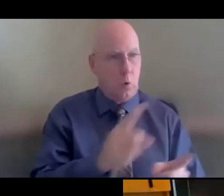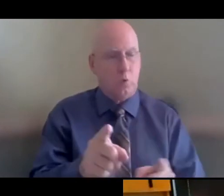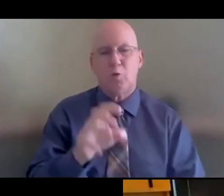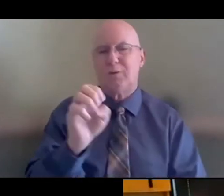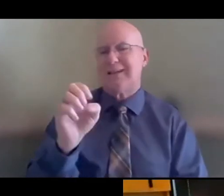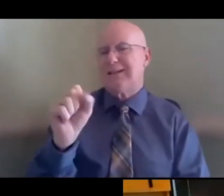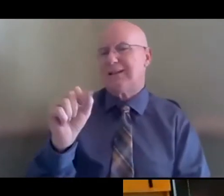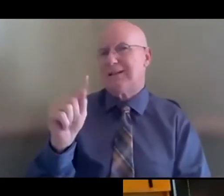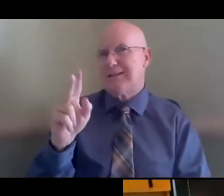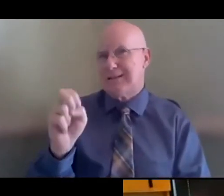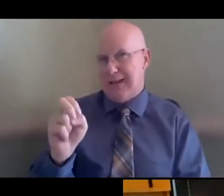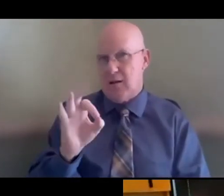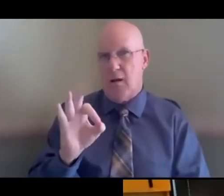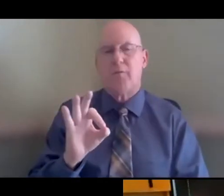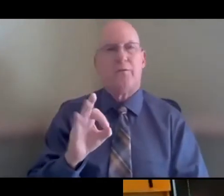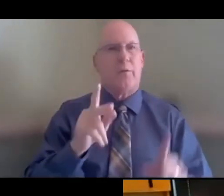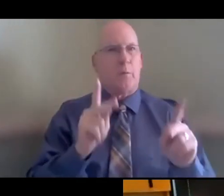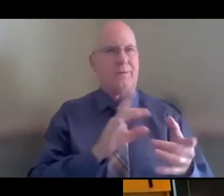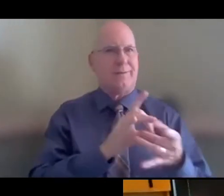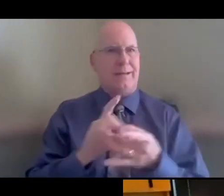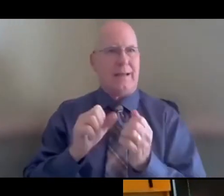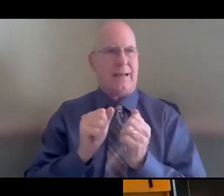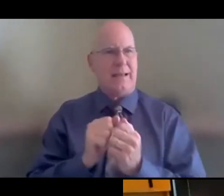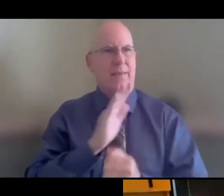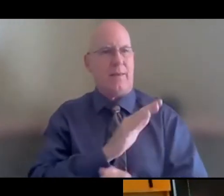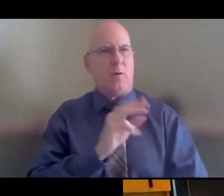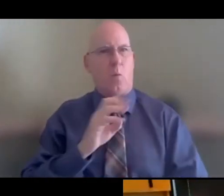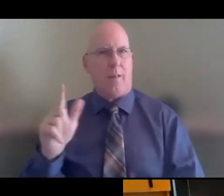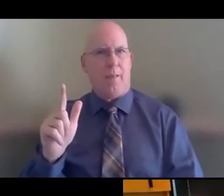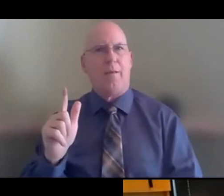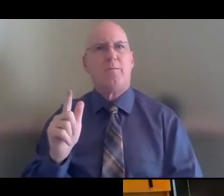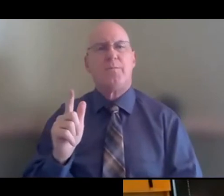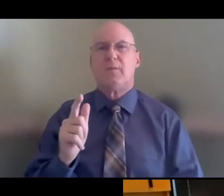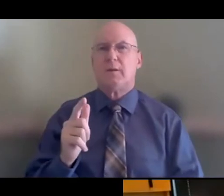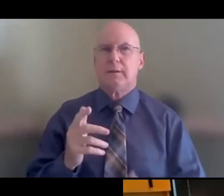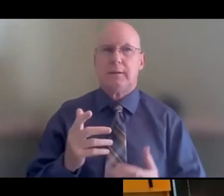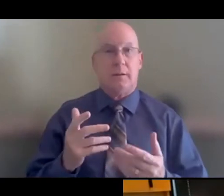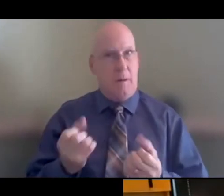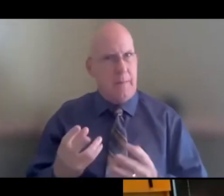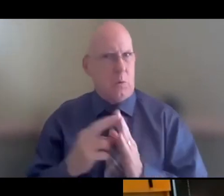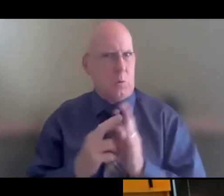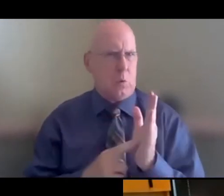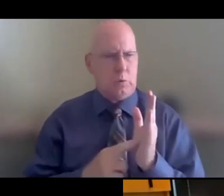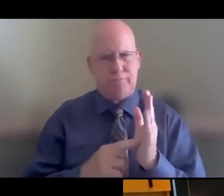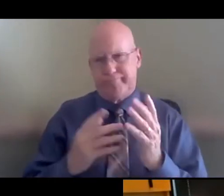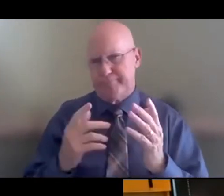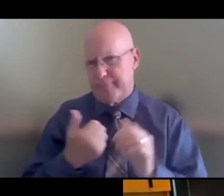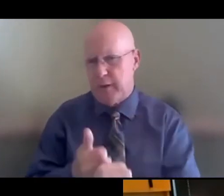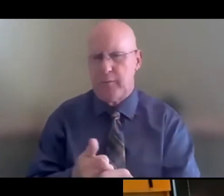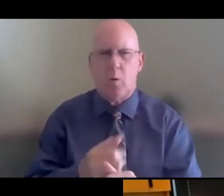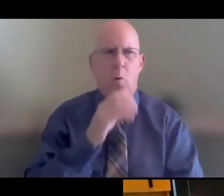beneficiary. Now, that our state may be subject to Medicaid recovery, but there's a whole lot of rules behind that. They have to be 55